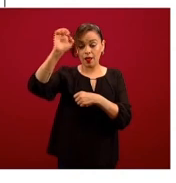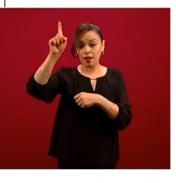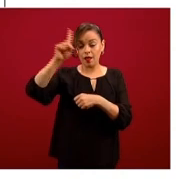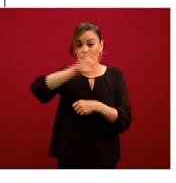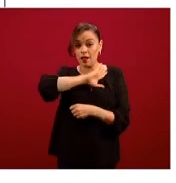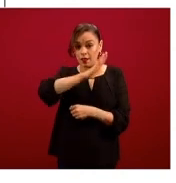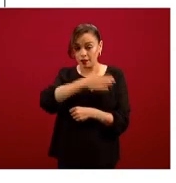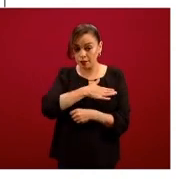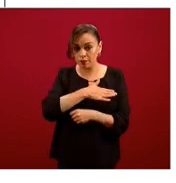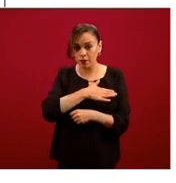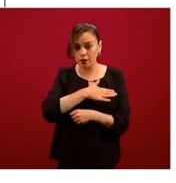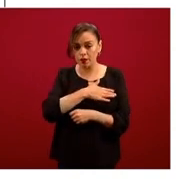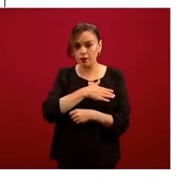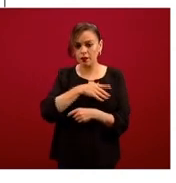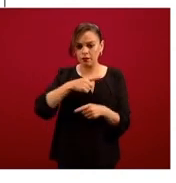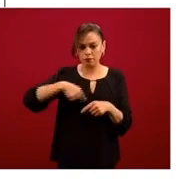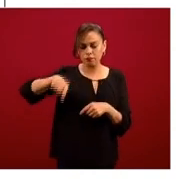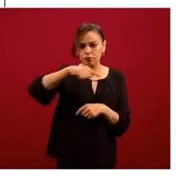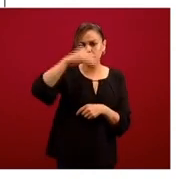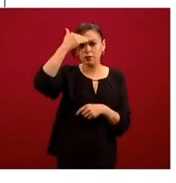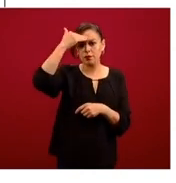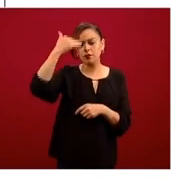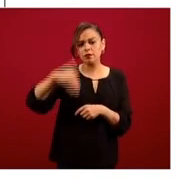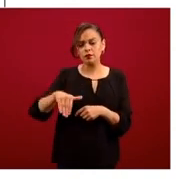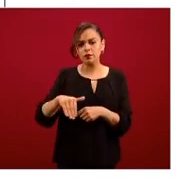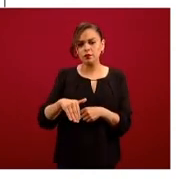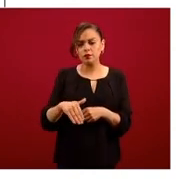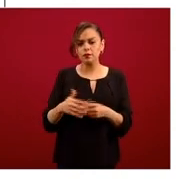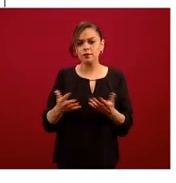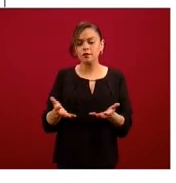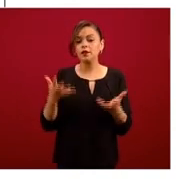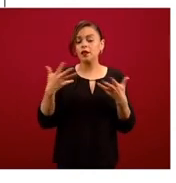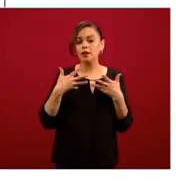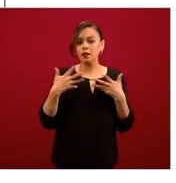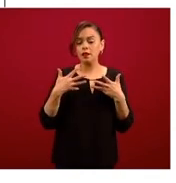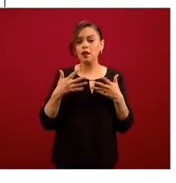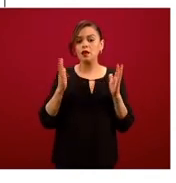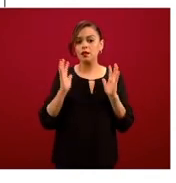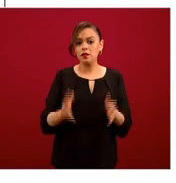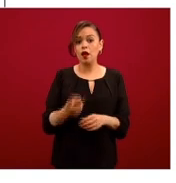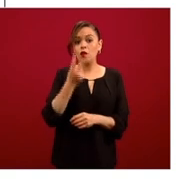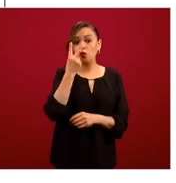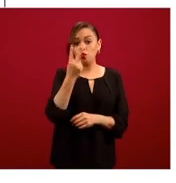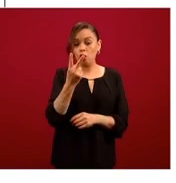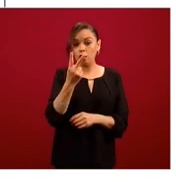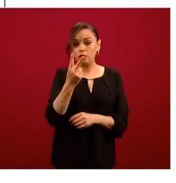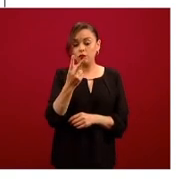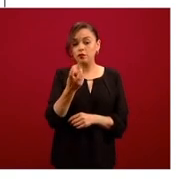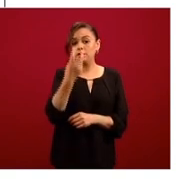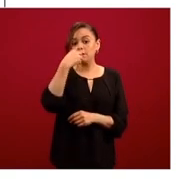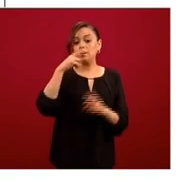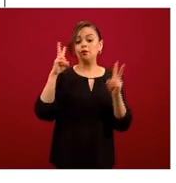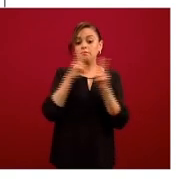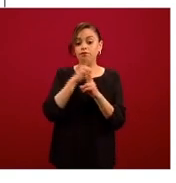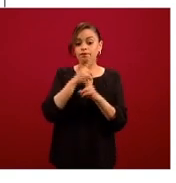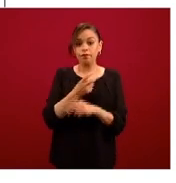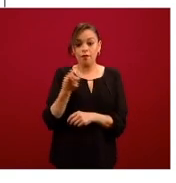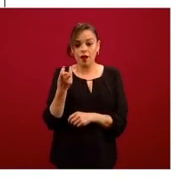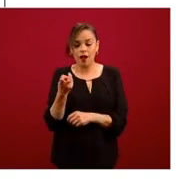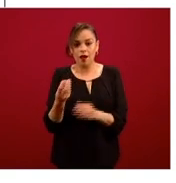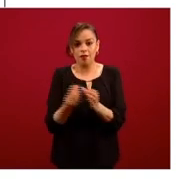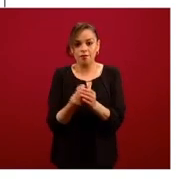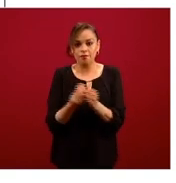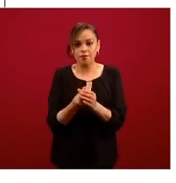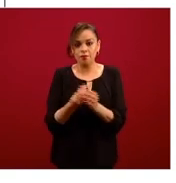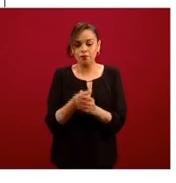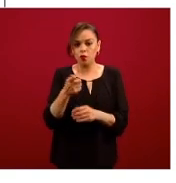commercial purposes yet, even though in Spain, as far as we know, there are 2